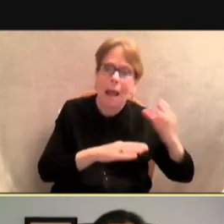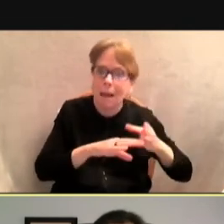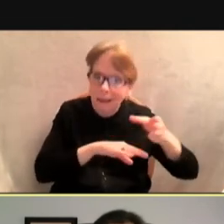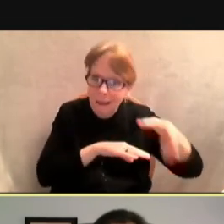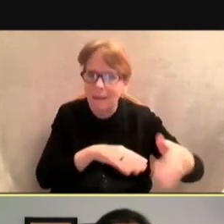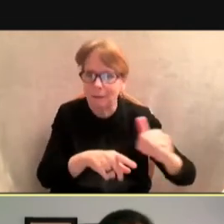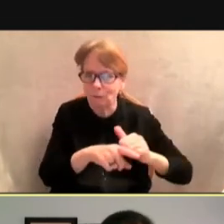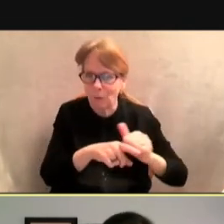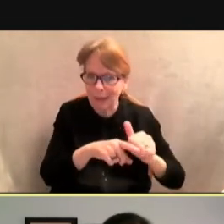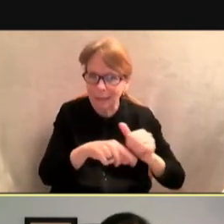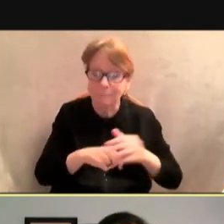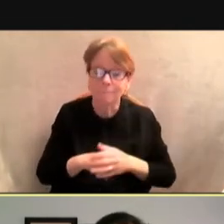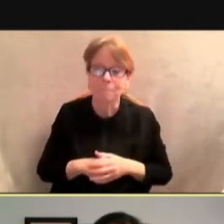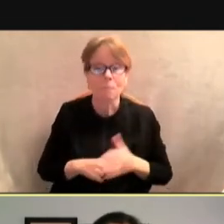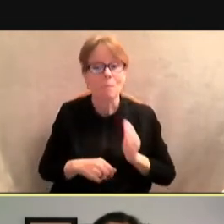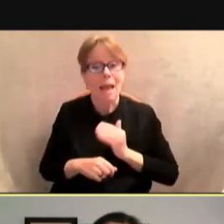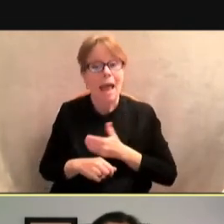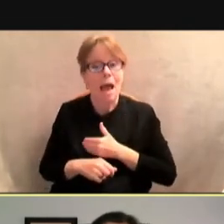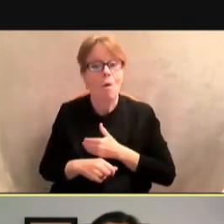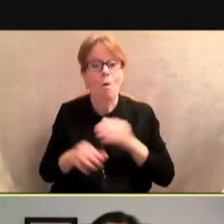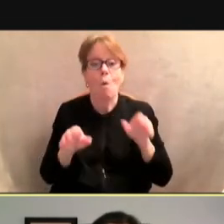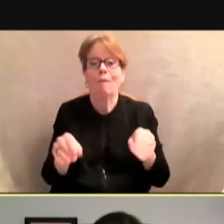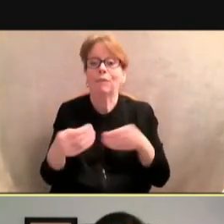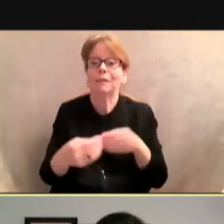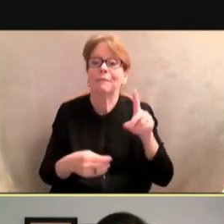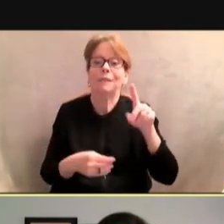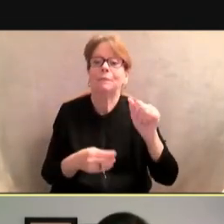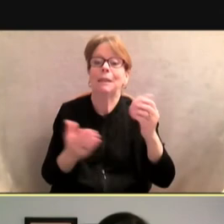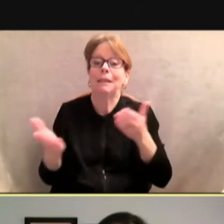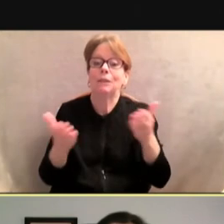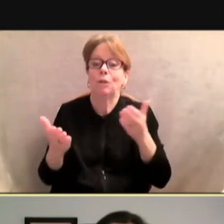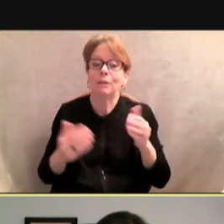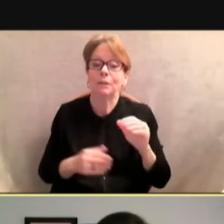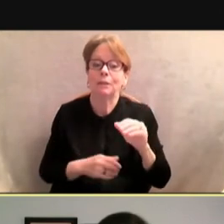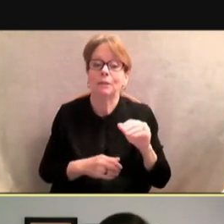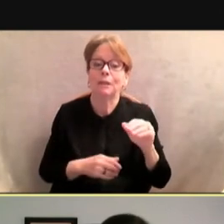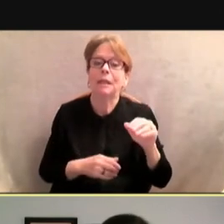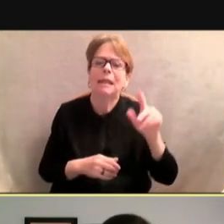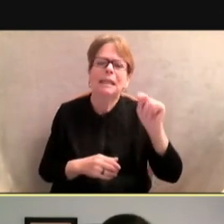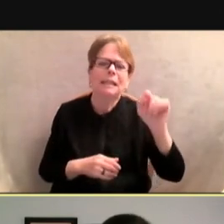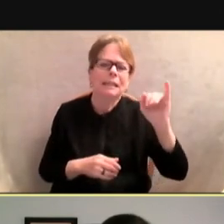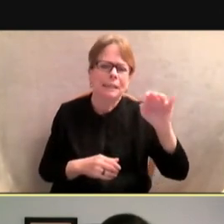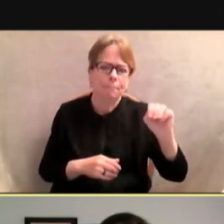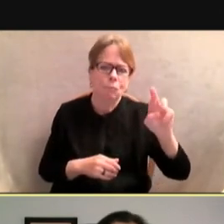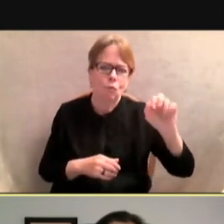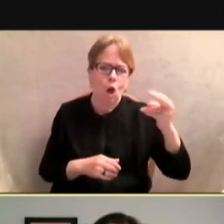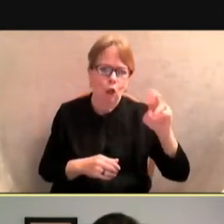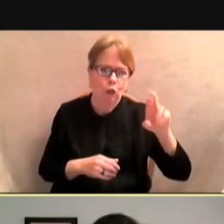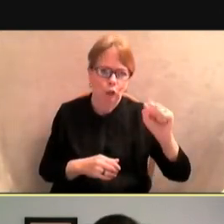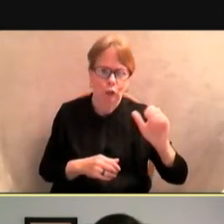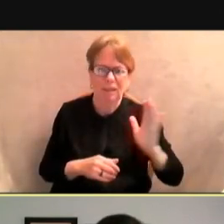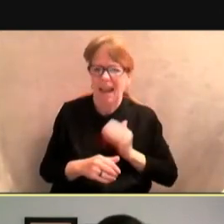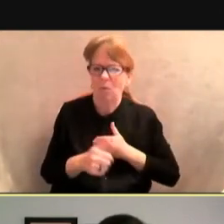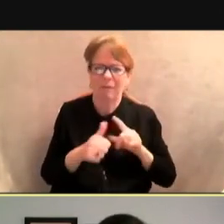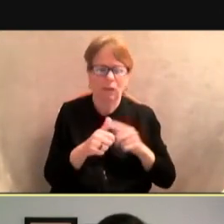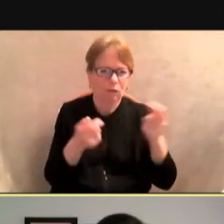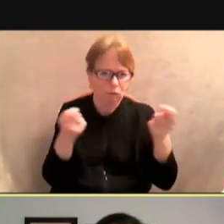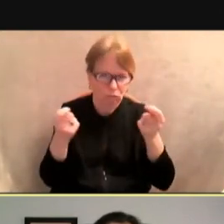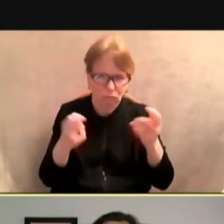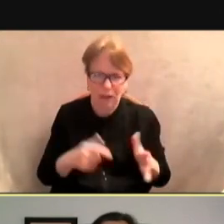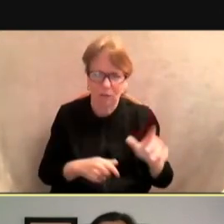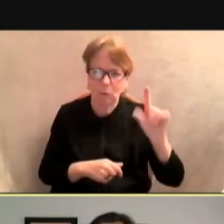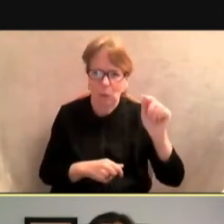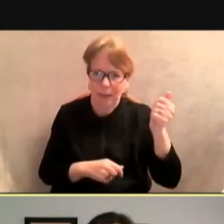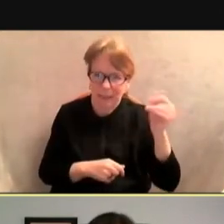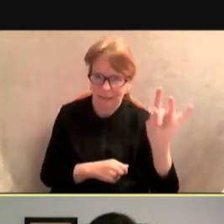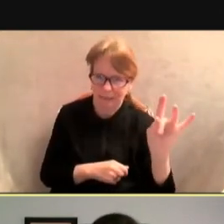Office of Disability Services was inaugurated in 2018 with Tim Rogers as director. We know that his hiring was the result